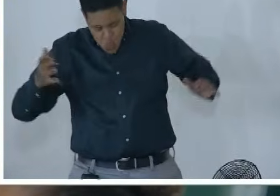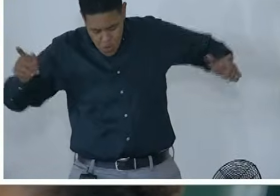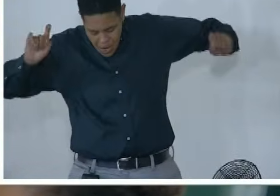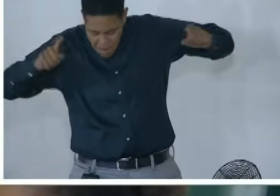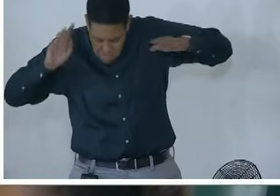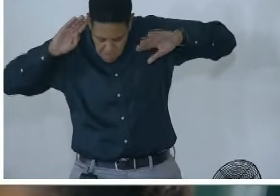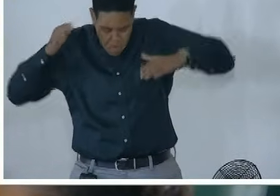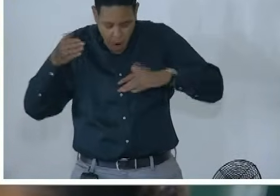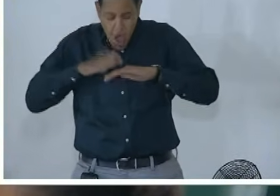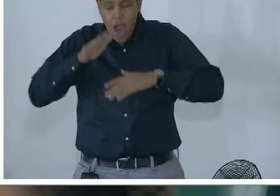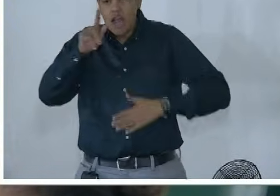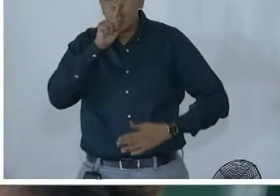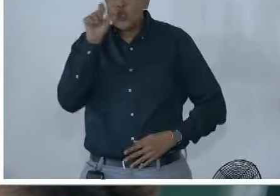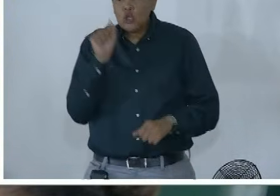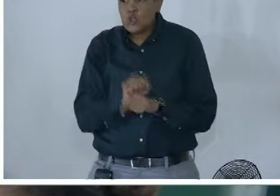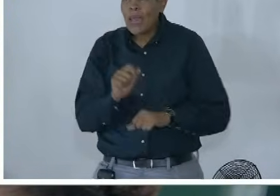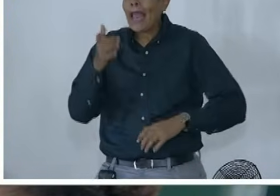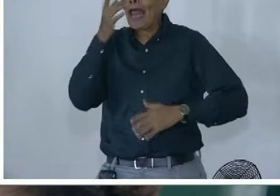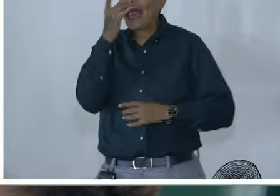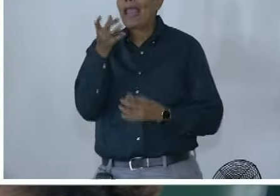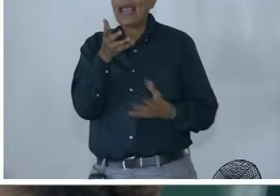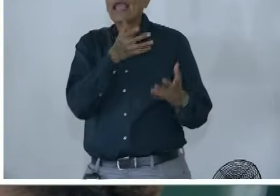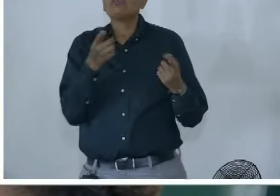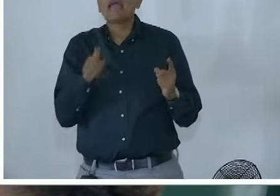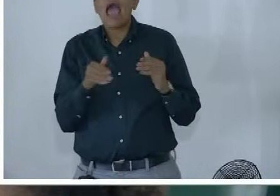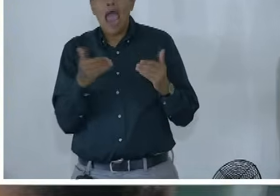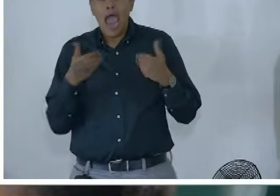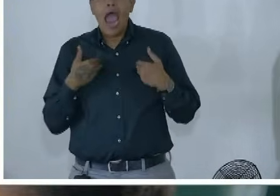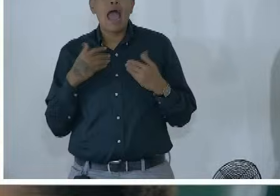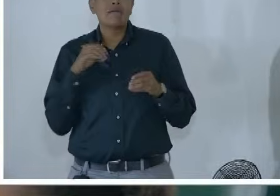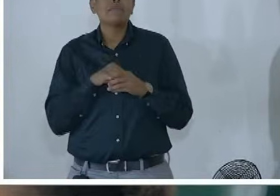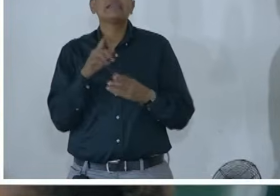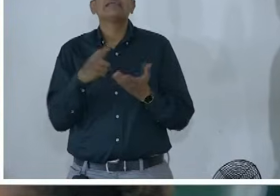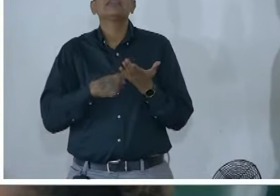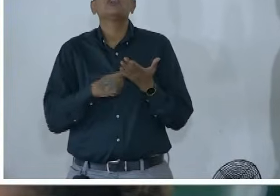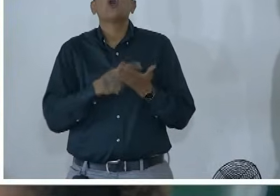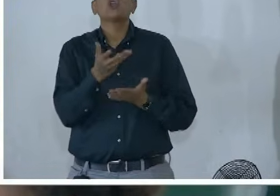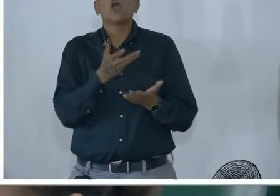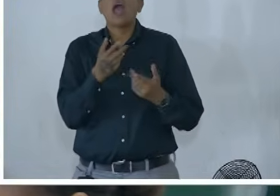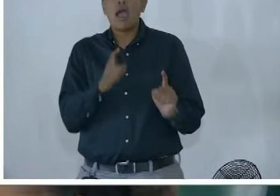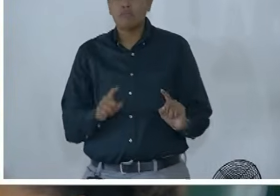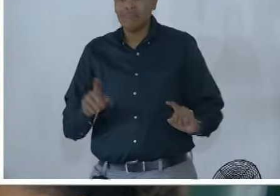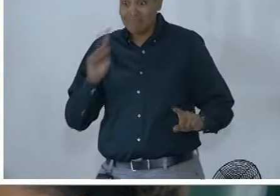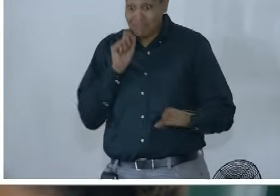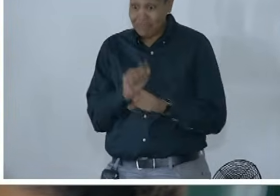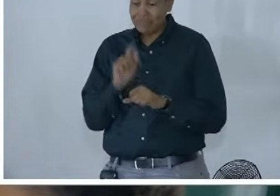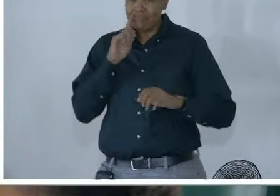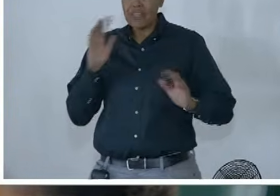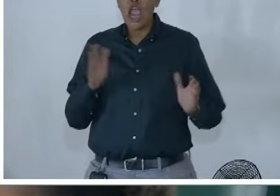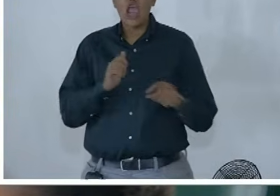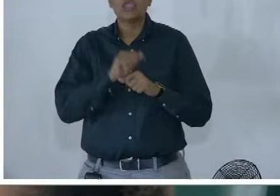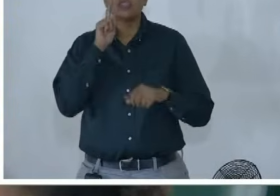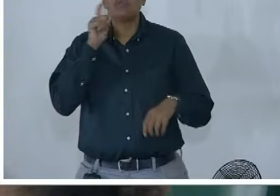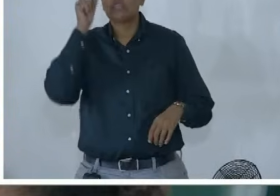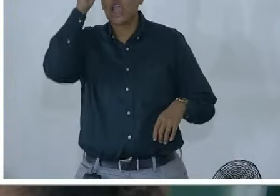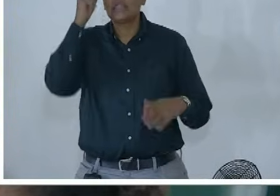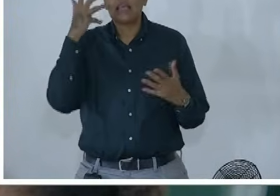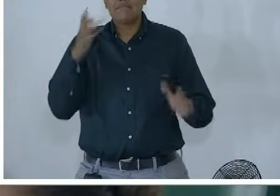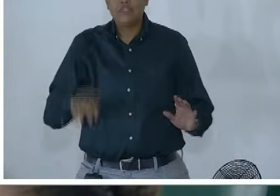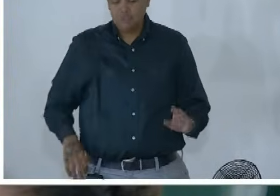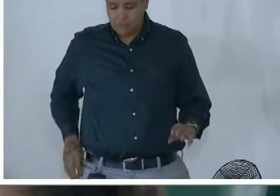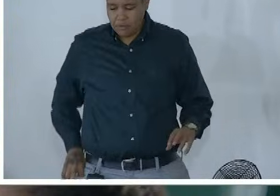focus on the real interest that they have in the discussion. It encourages